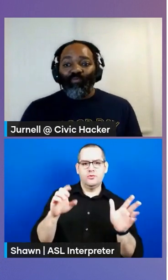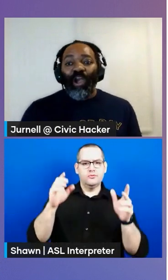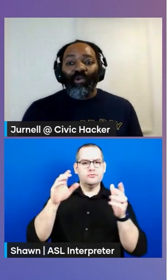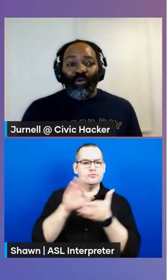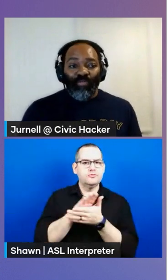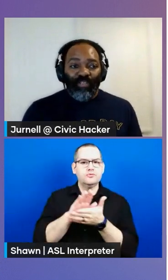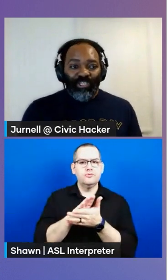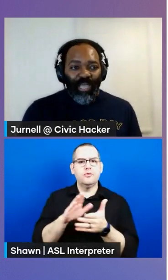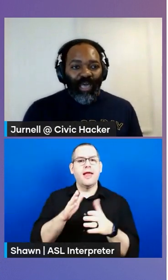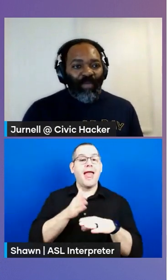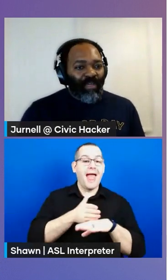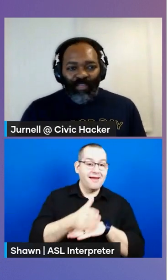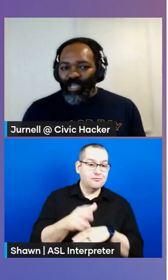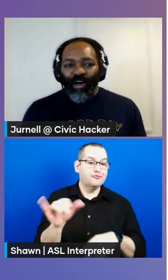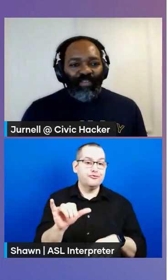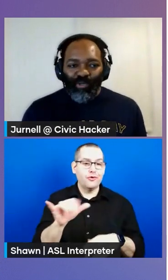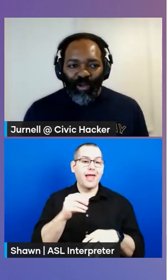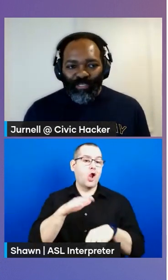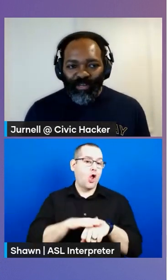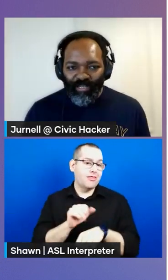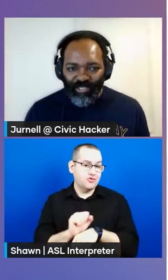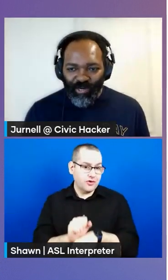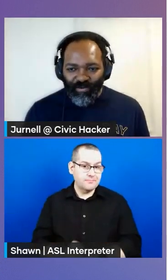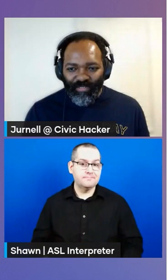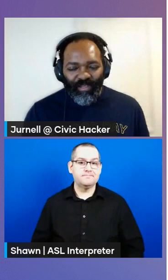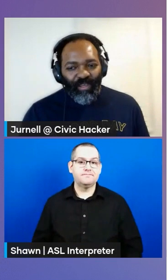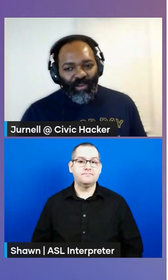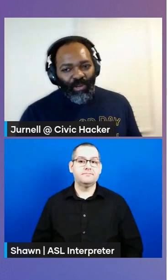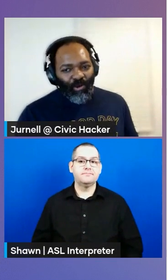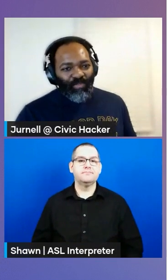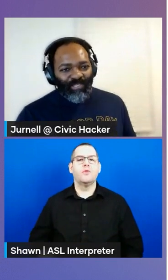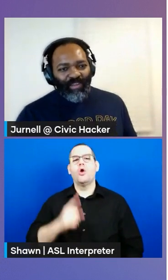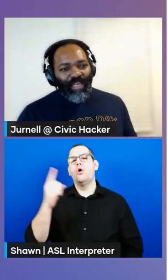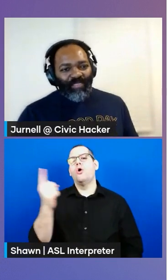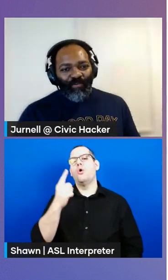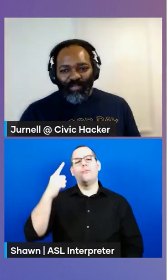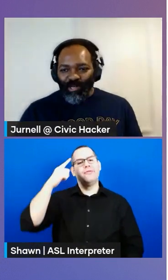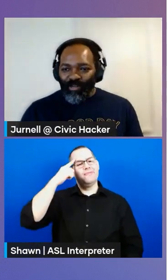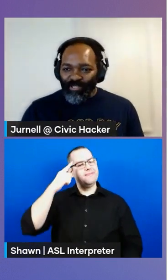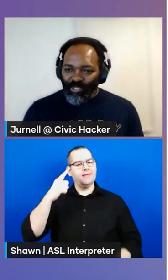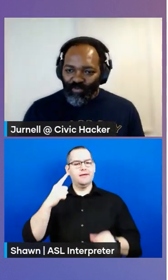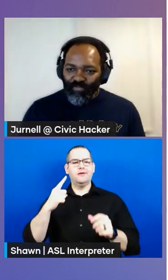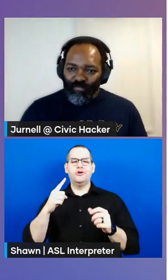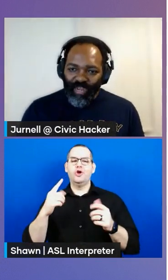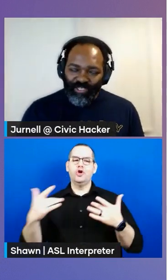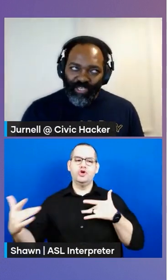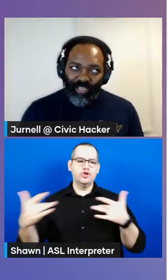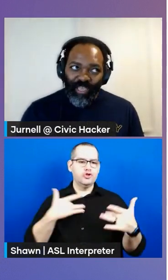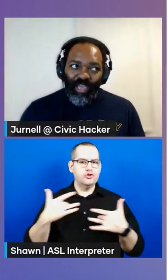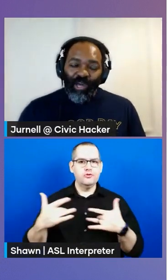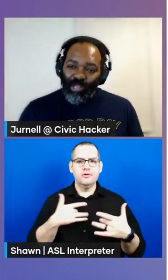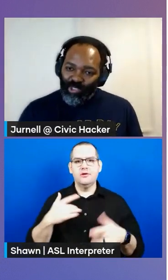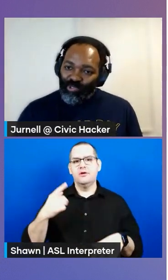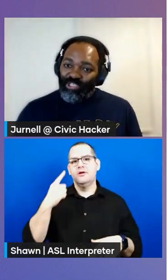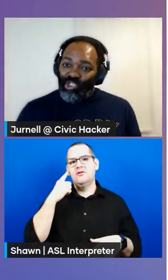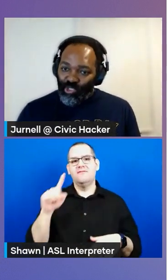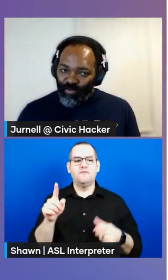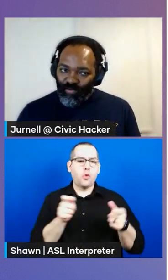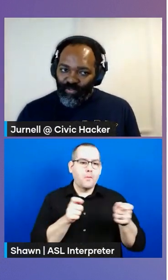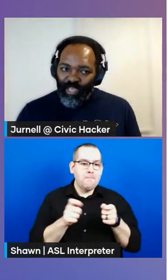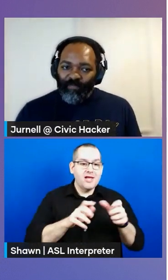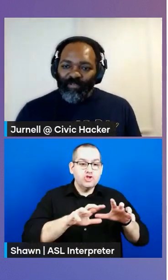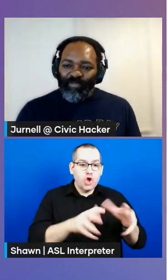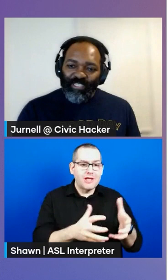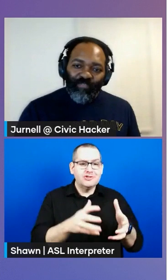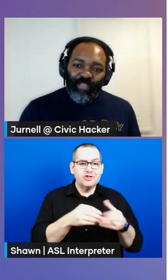and it happens while you're on the job. There's all these cross-cutting concerns. No, these are not the cross-cutting concerns for managing clusters in